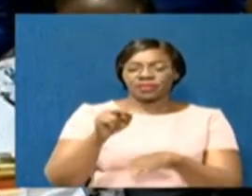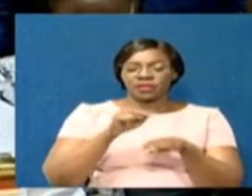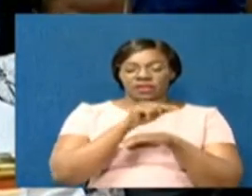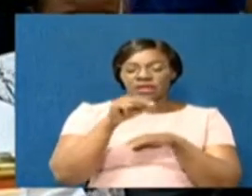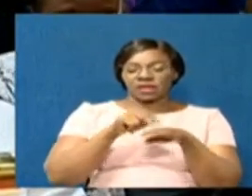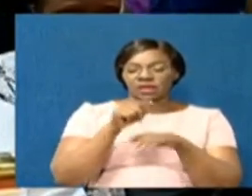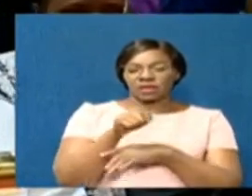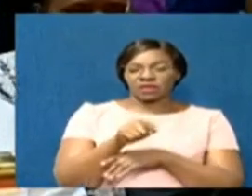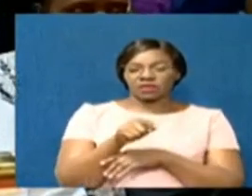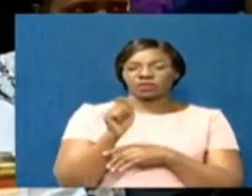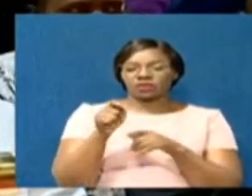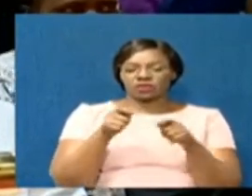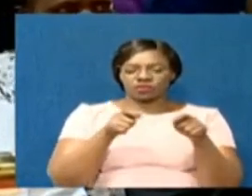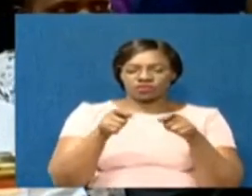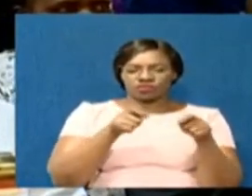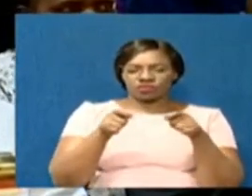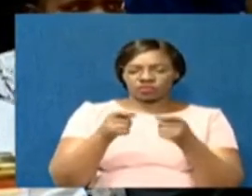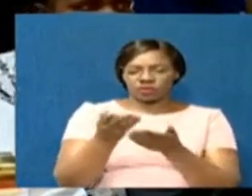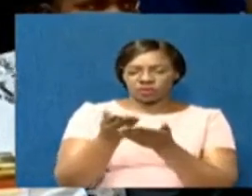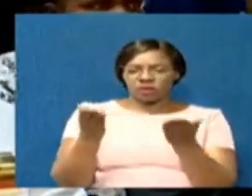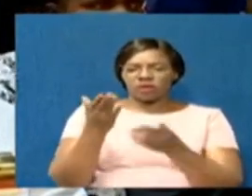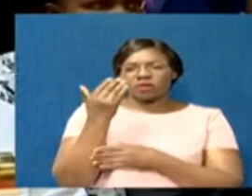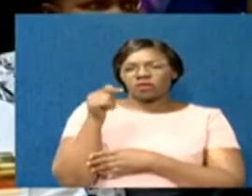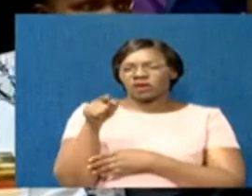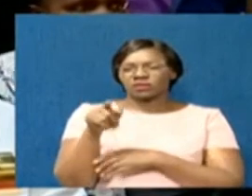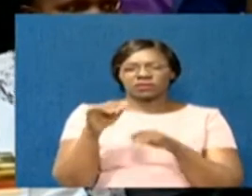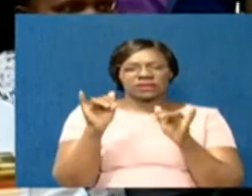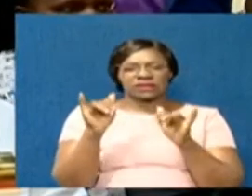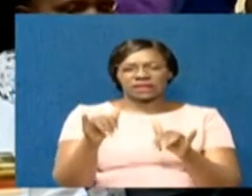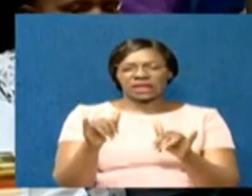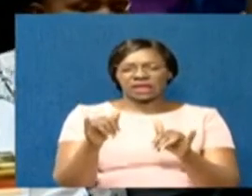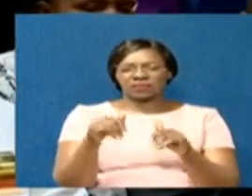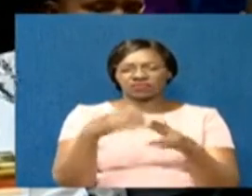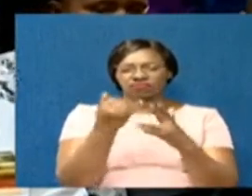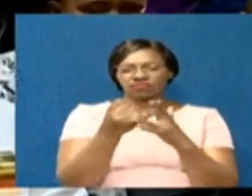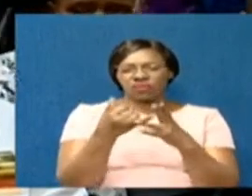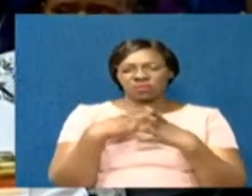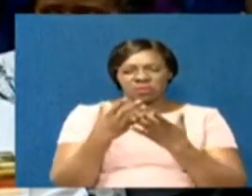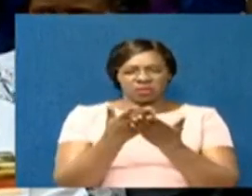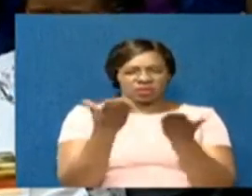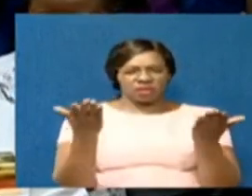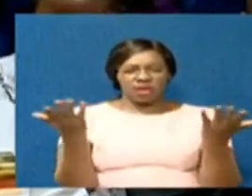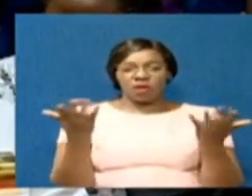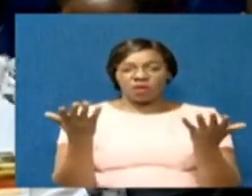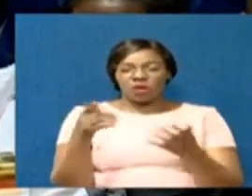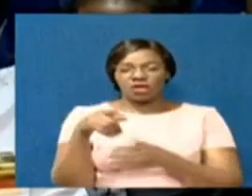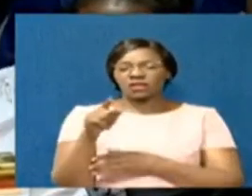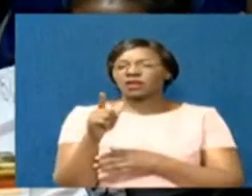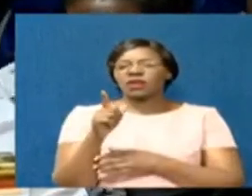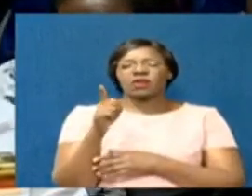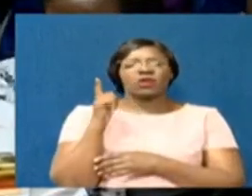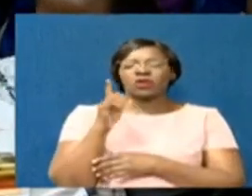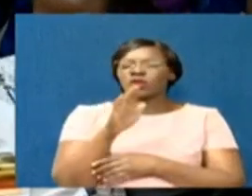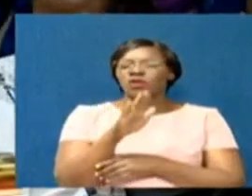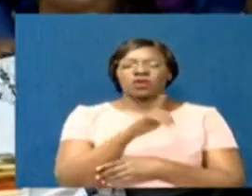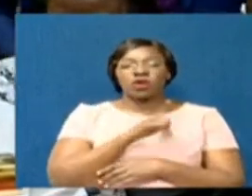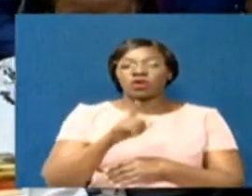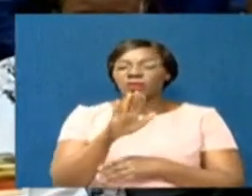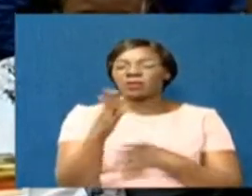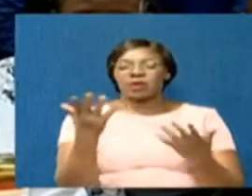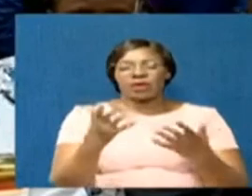That the nation should rule over them. Why should they stay among the people? Where is their Lord?